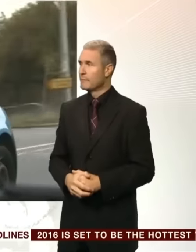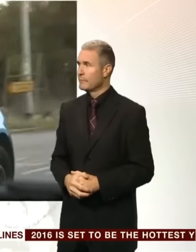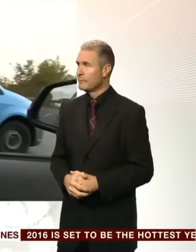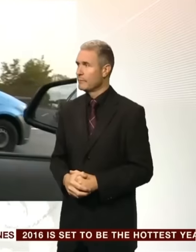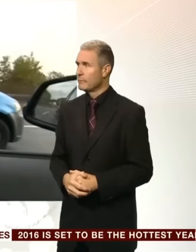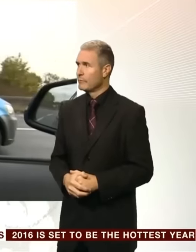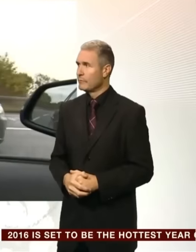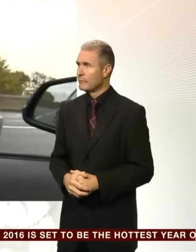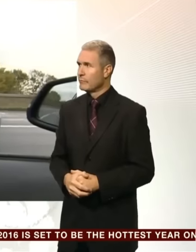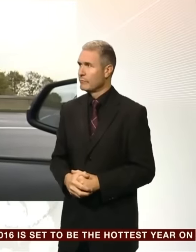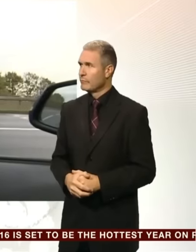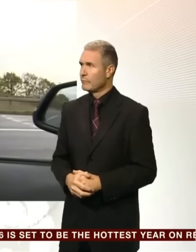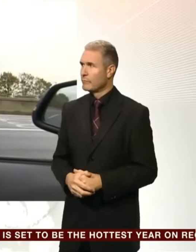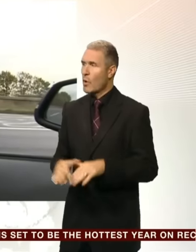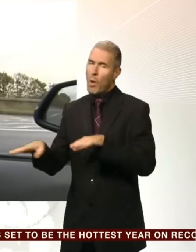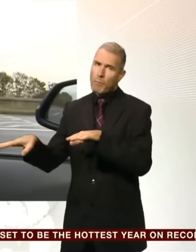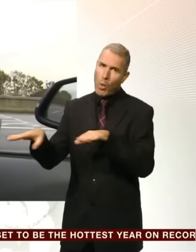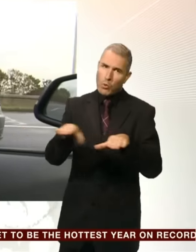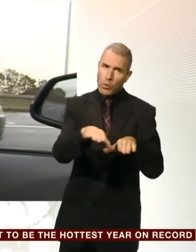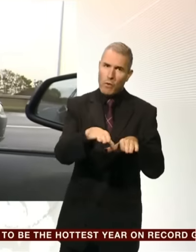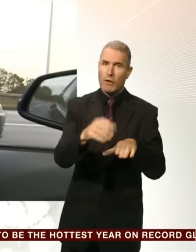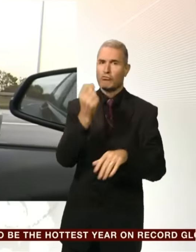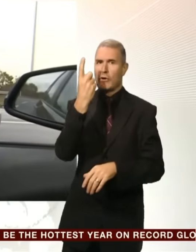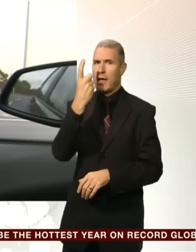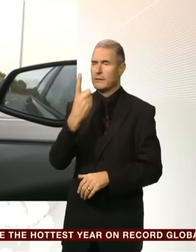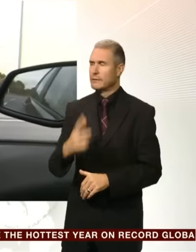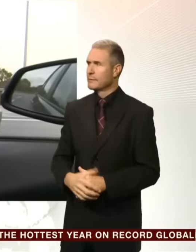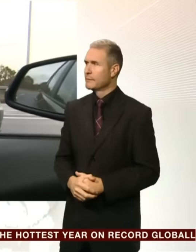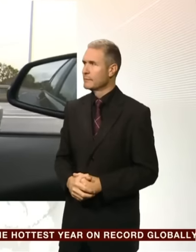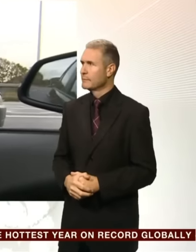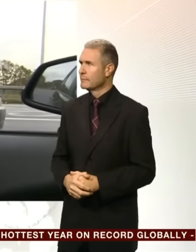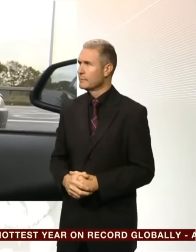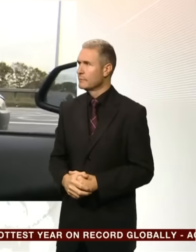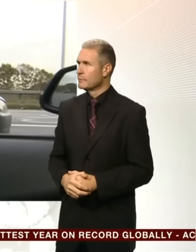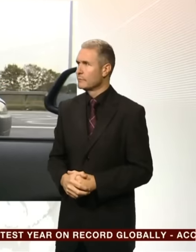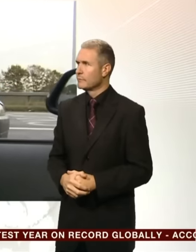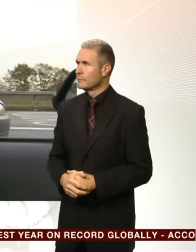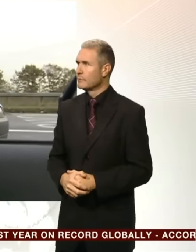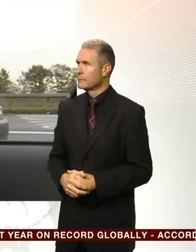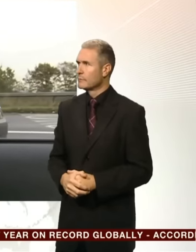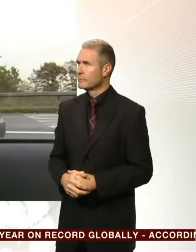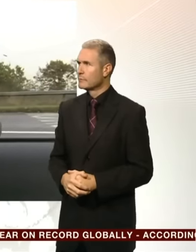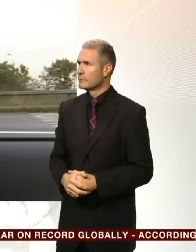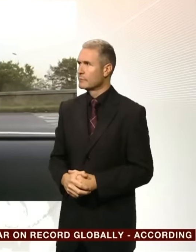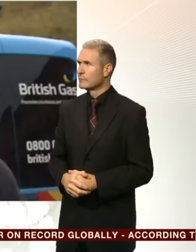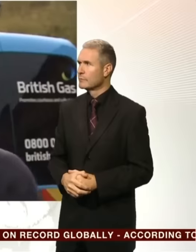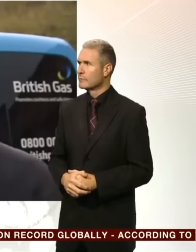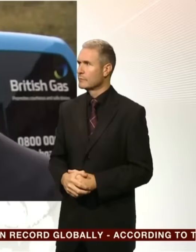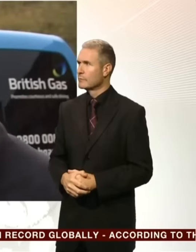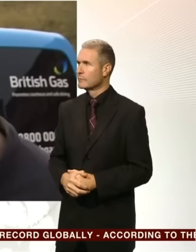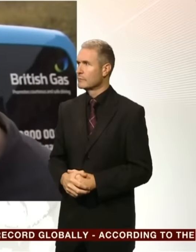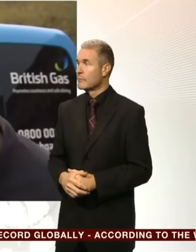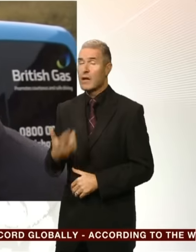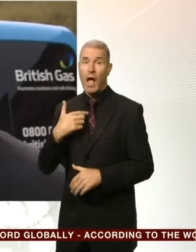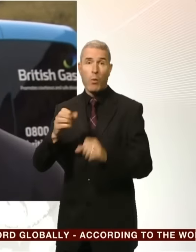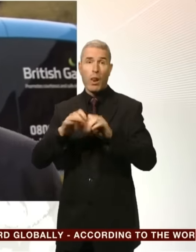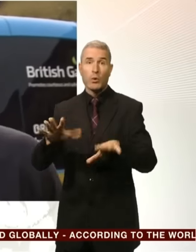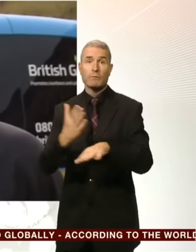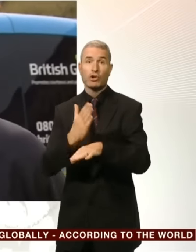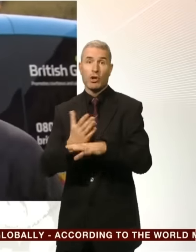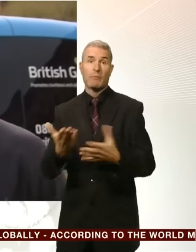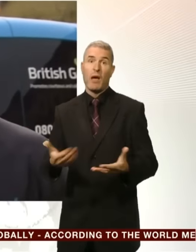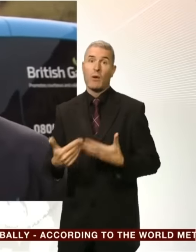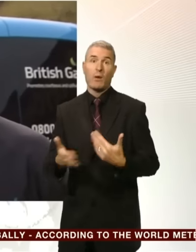The driver is pulled over and it hits him immediately. What will happen? Move forward. Yeah, I'll lose my job now anyway, so